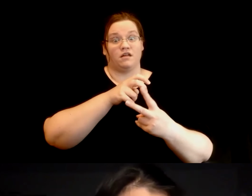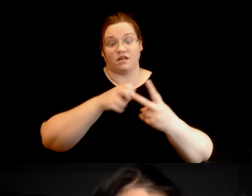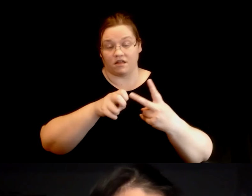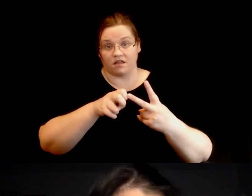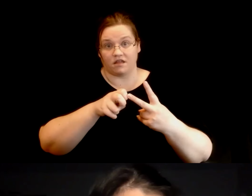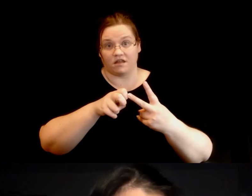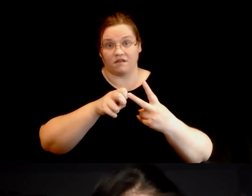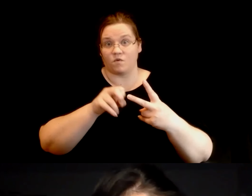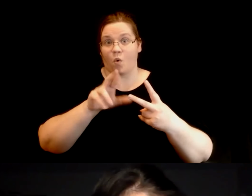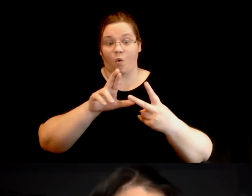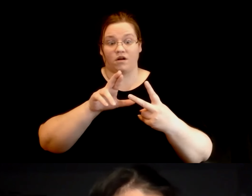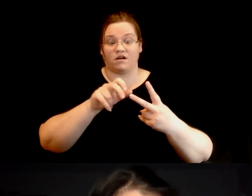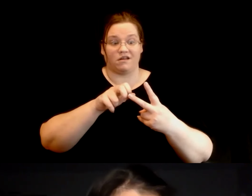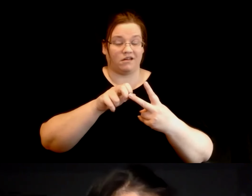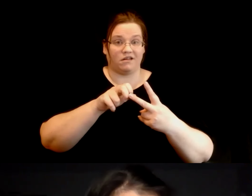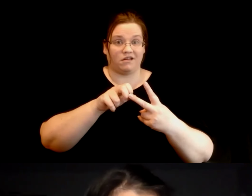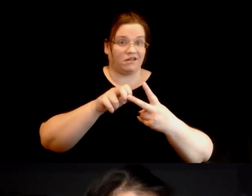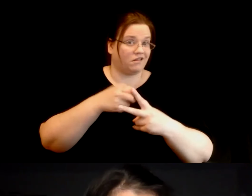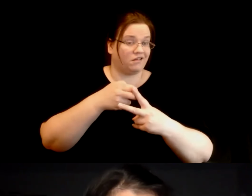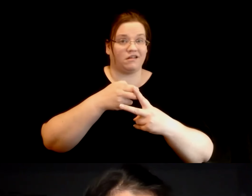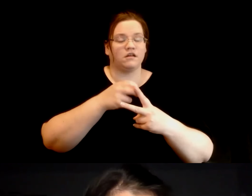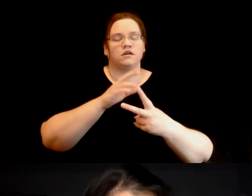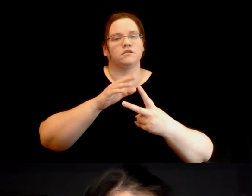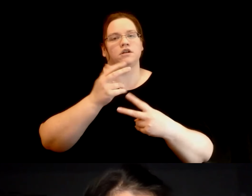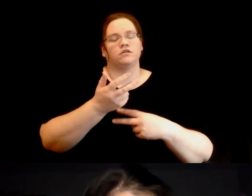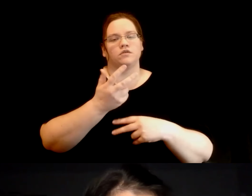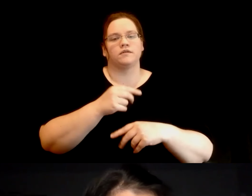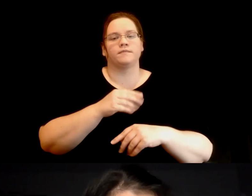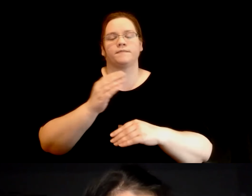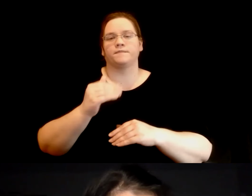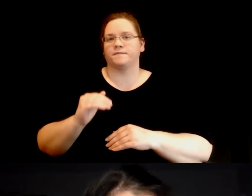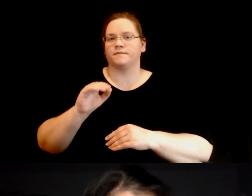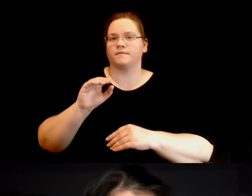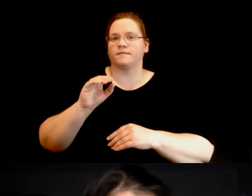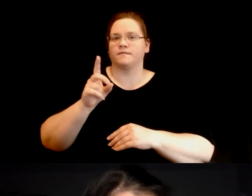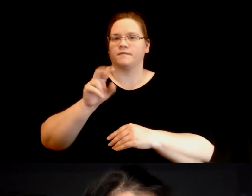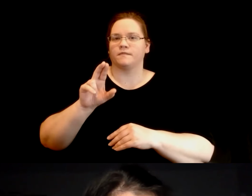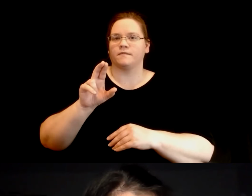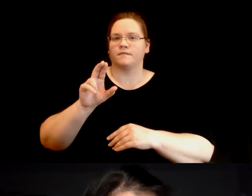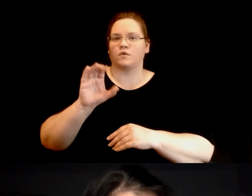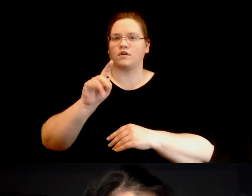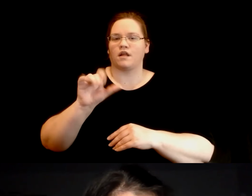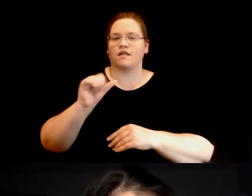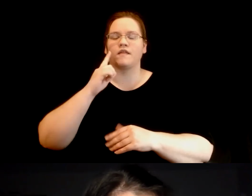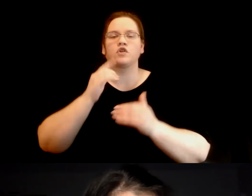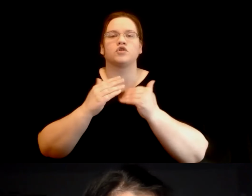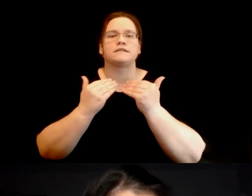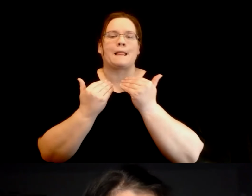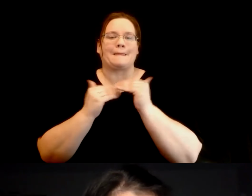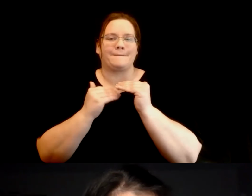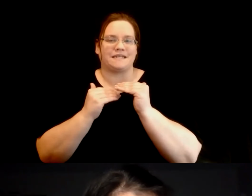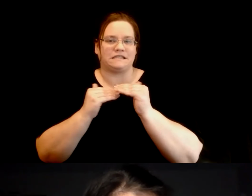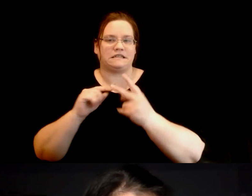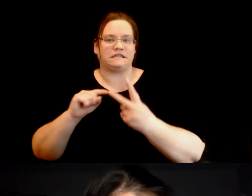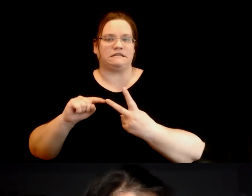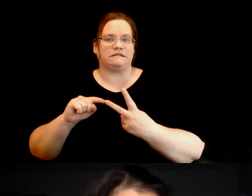those shots are Pfizer. I suspect that there was a little bit more limited Moderna dosing in pediatric